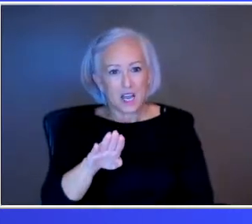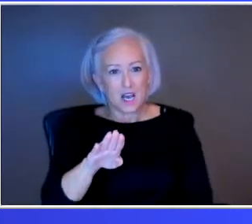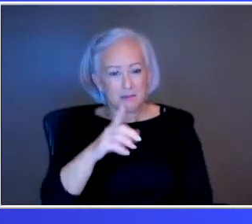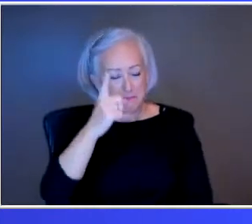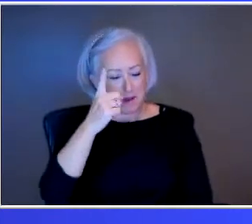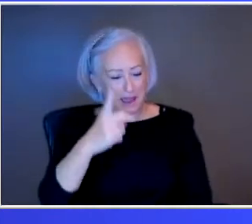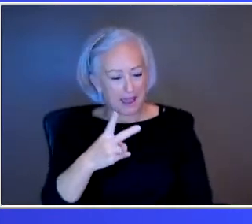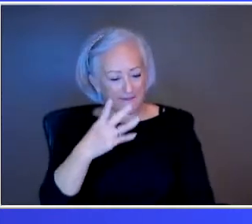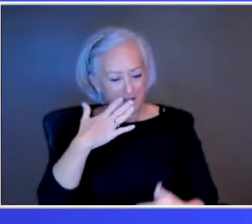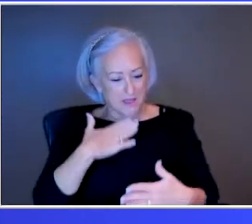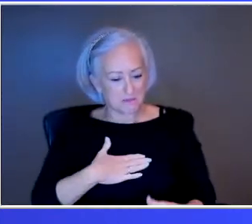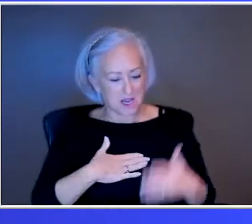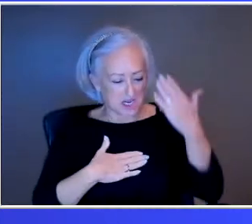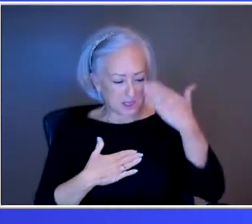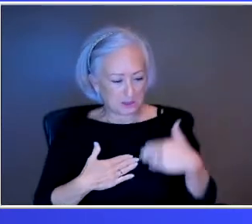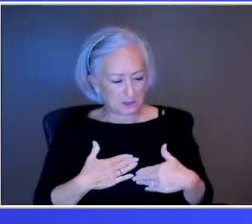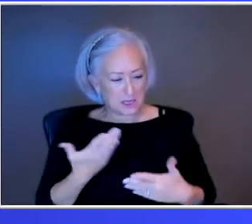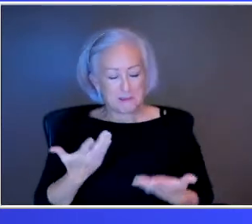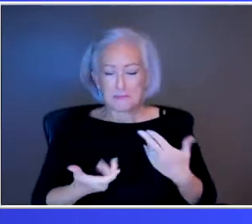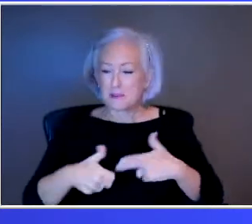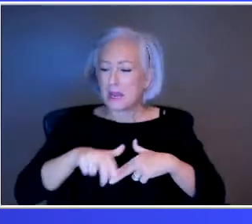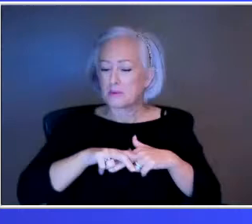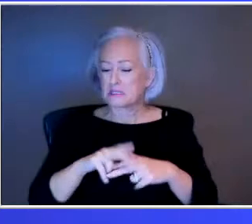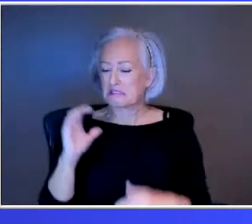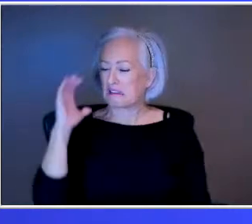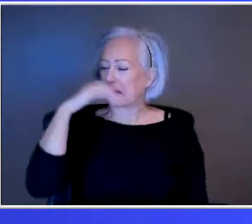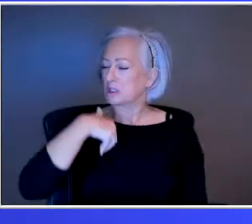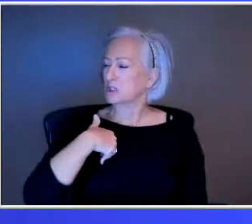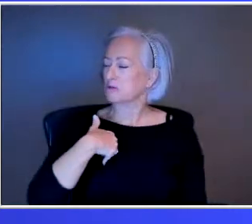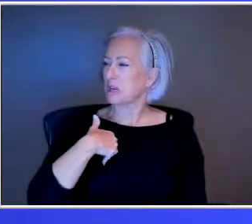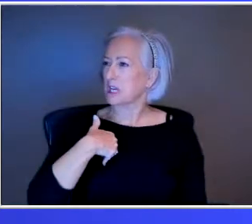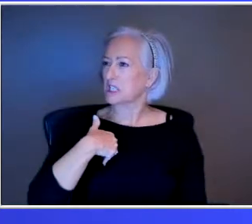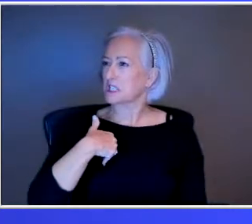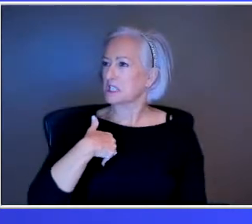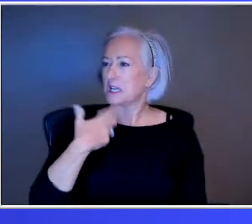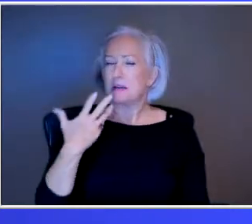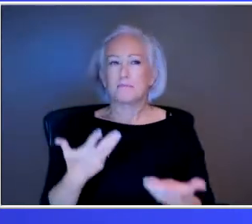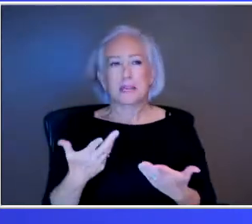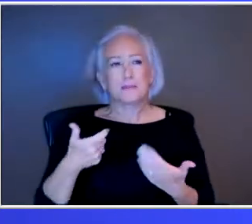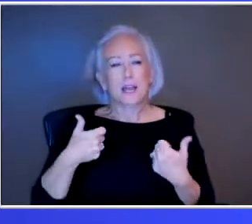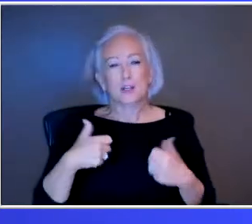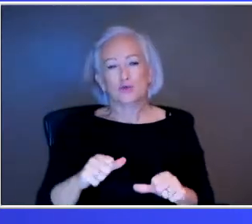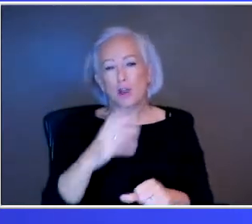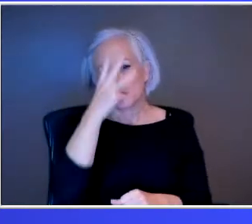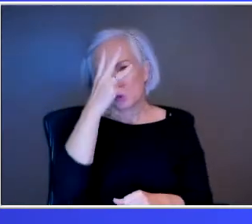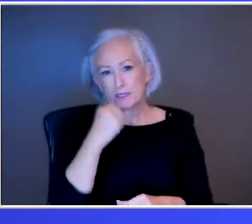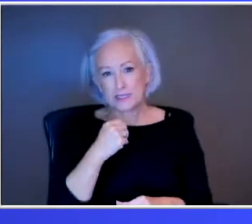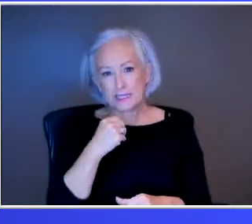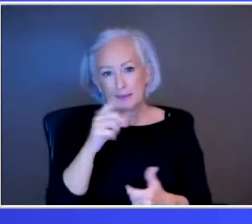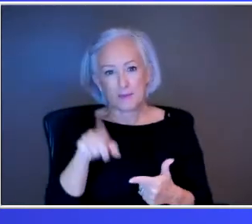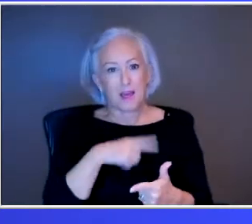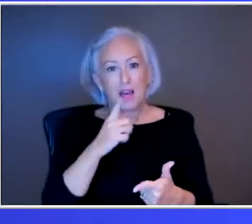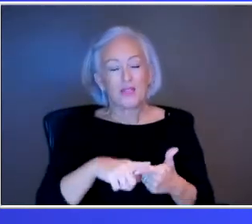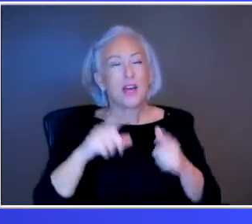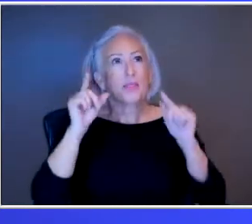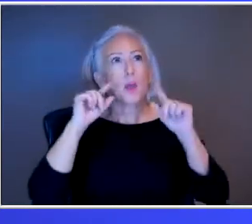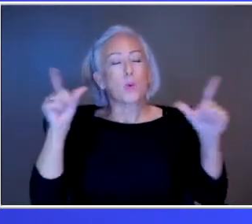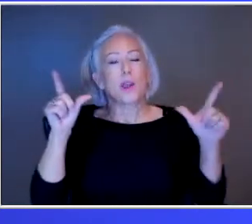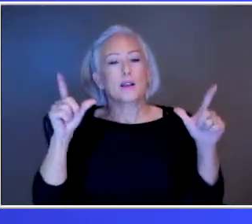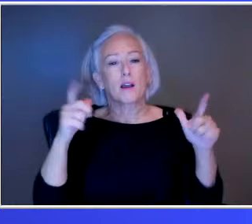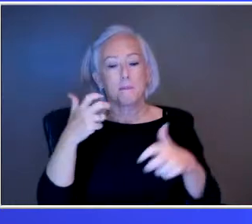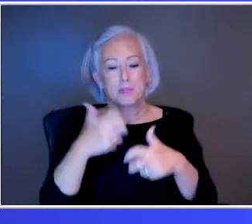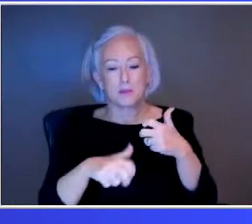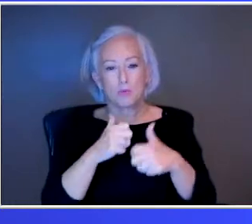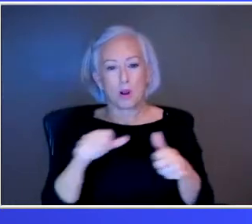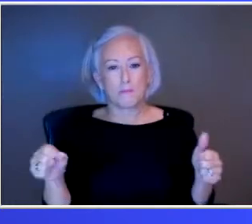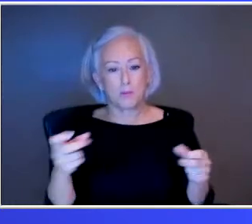weird. Maybe I was sitting strange on the couch, and they were thinking, maybe I should try to sleep this off. And then when they wake up, the problem is much more significant. If you have a